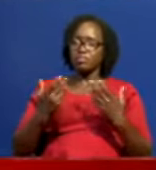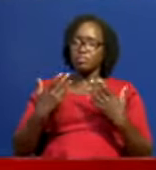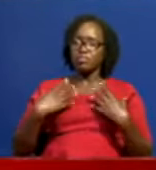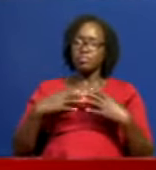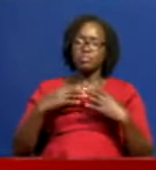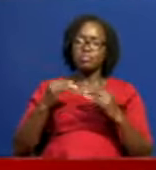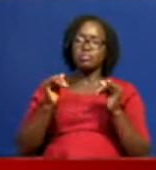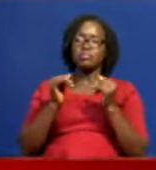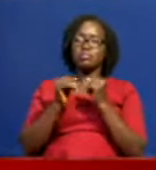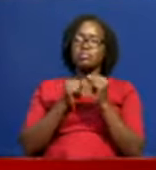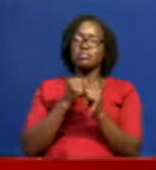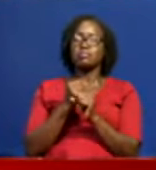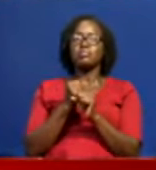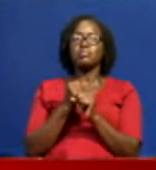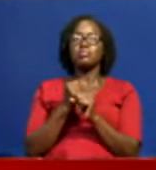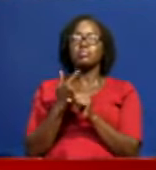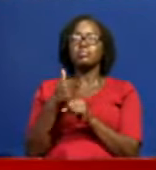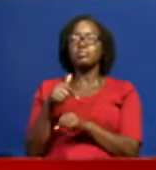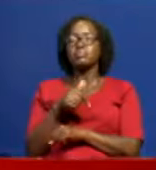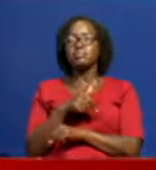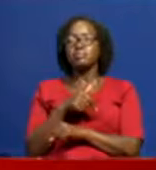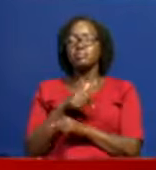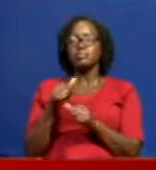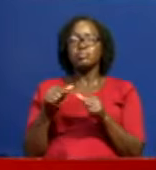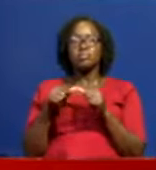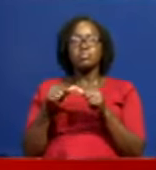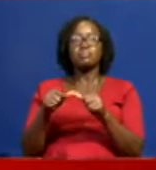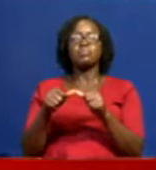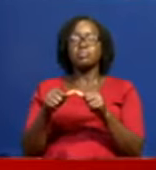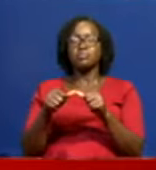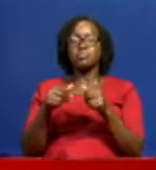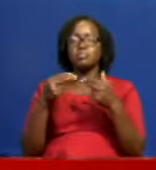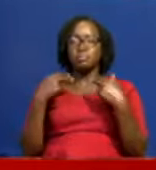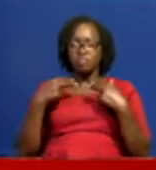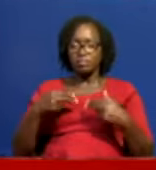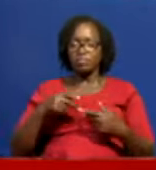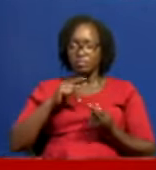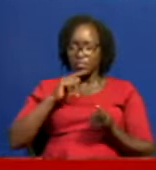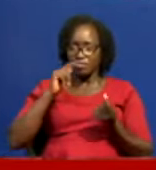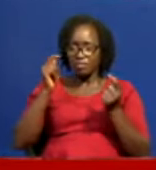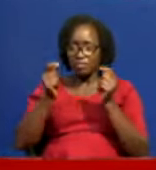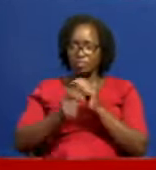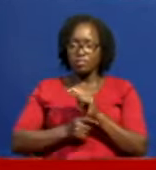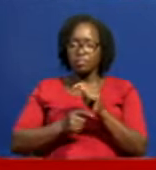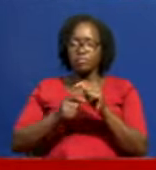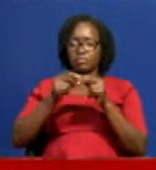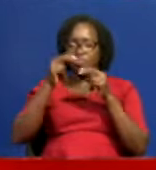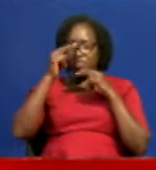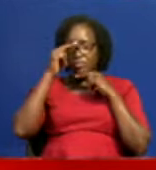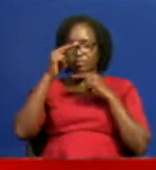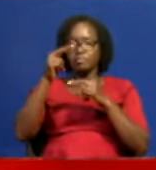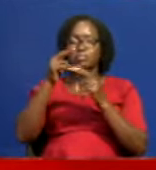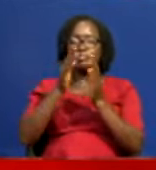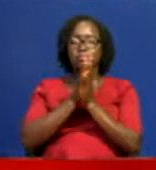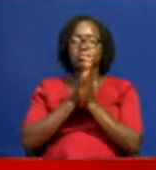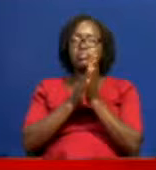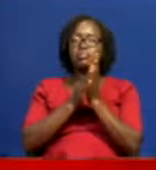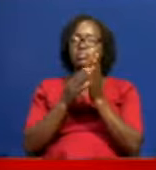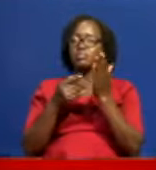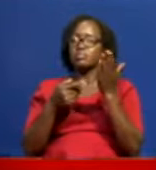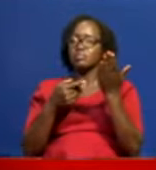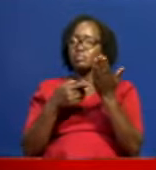the new year, we continue our health transformation at the secondary and tertiary